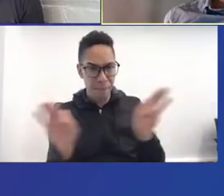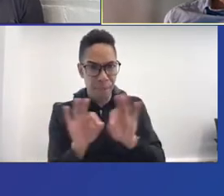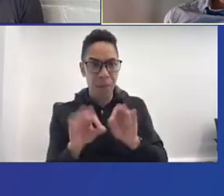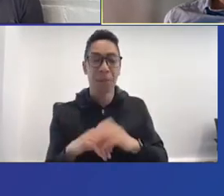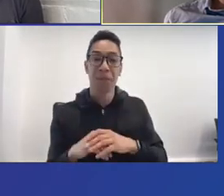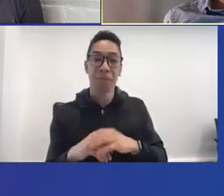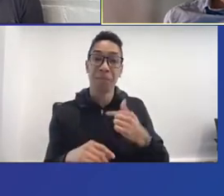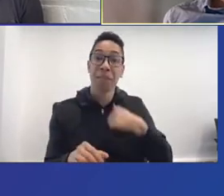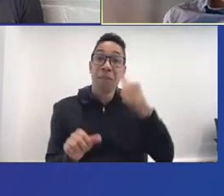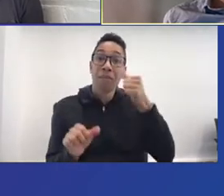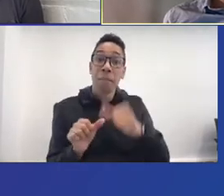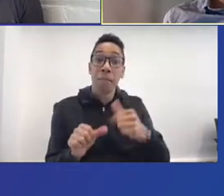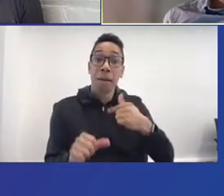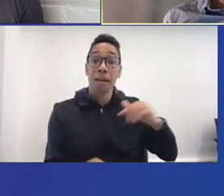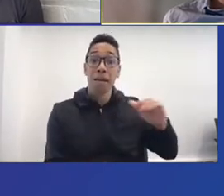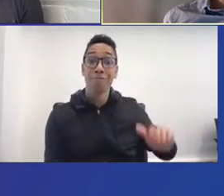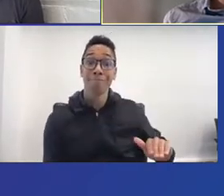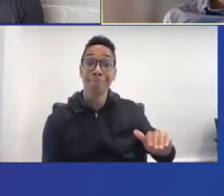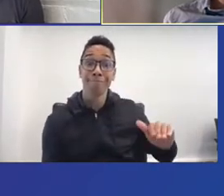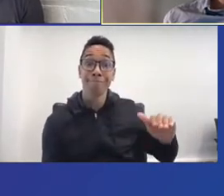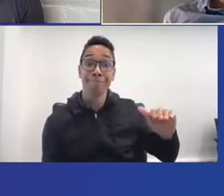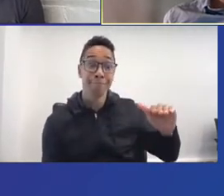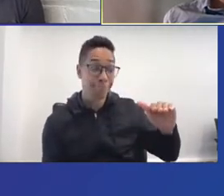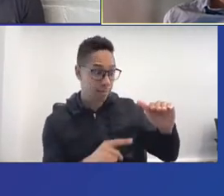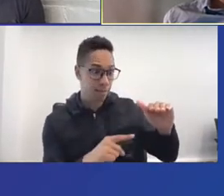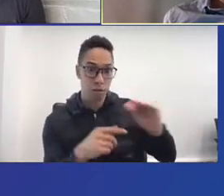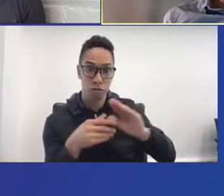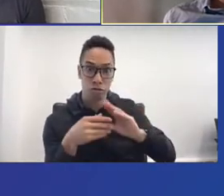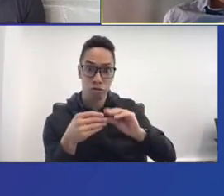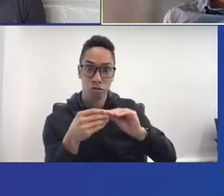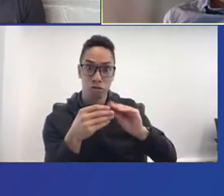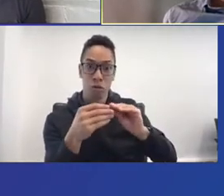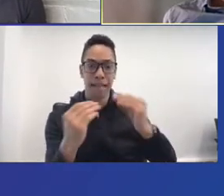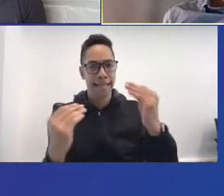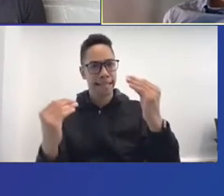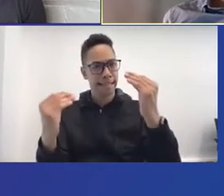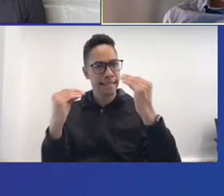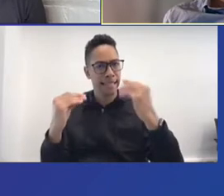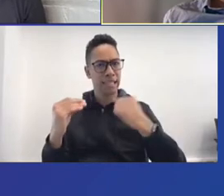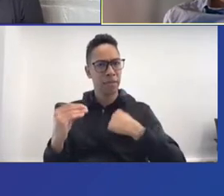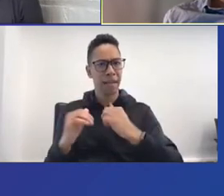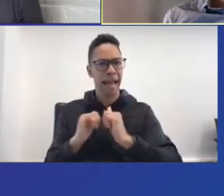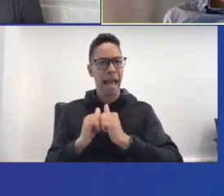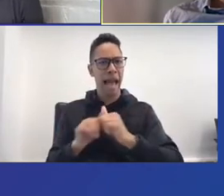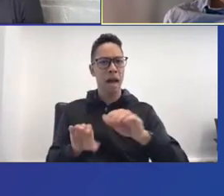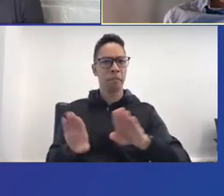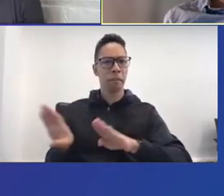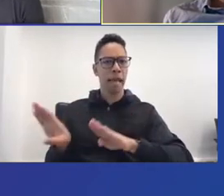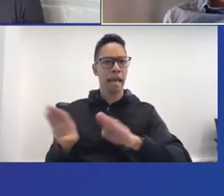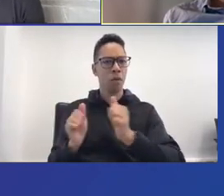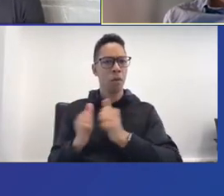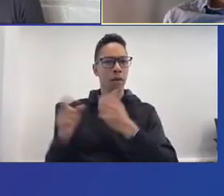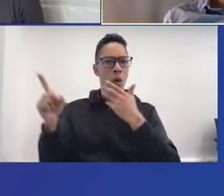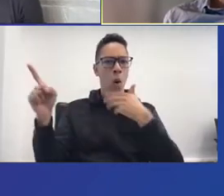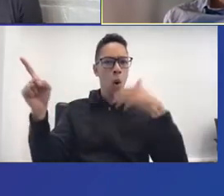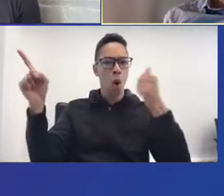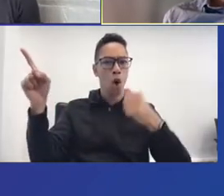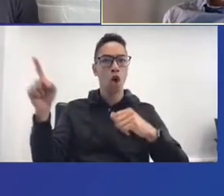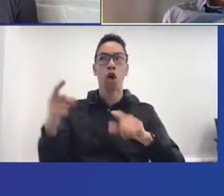when I was a child told me how to treat my elders and how to treat the environment around me